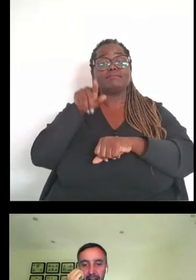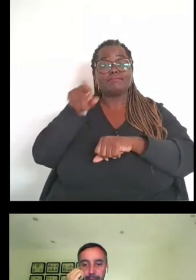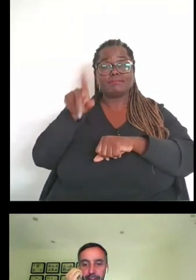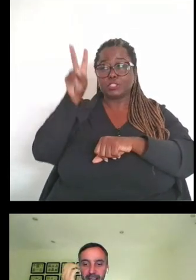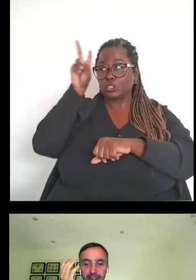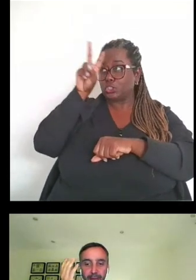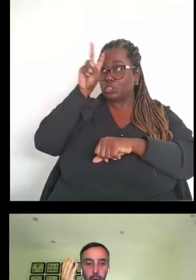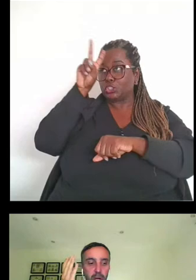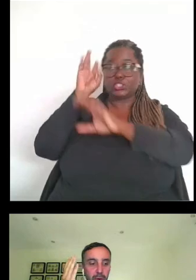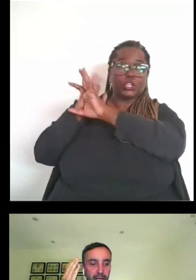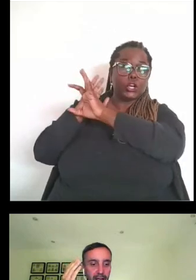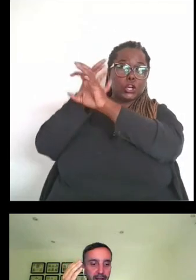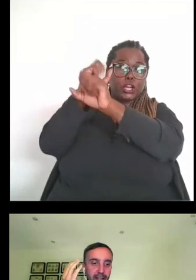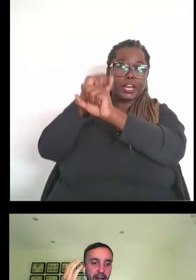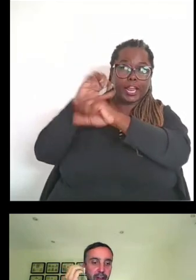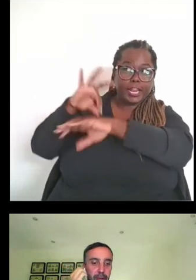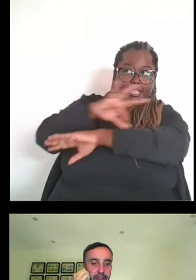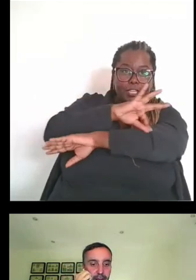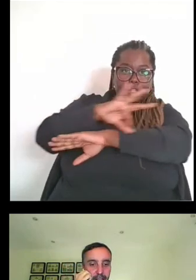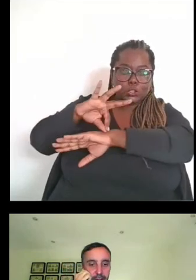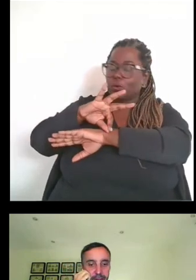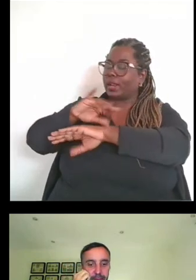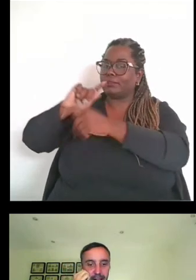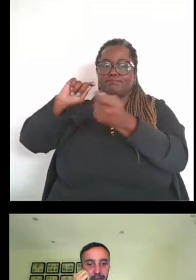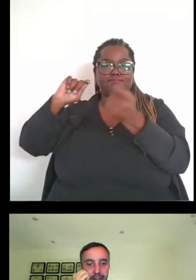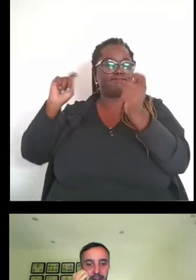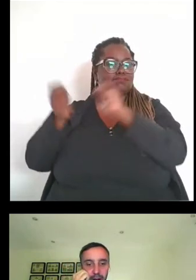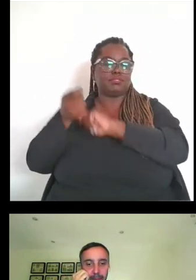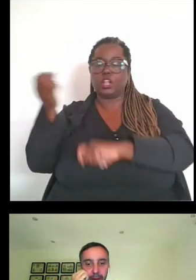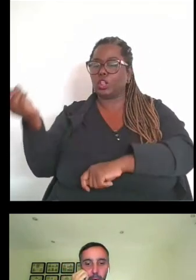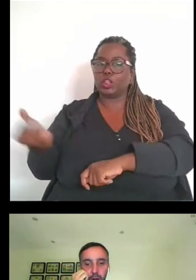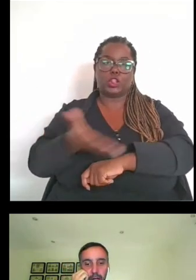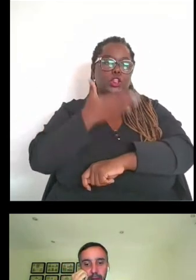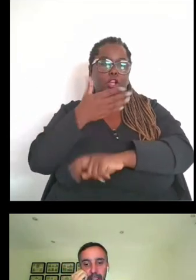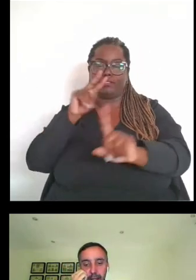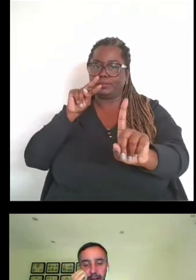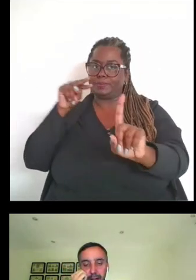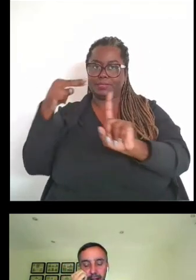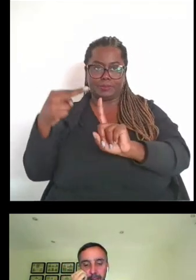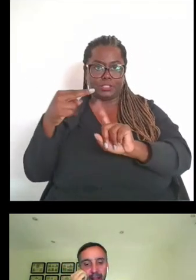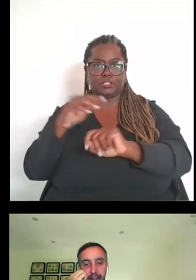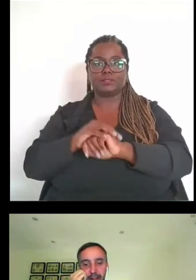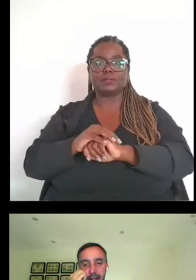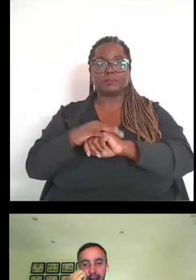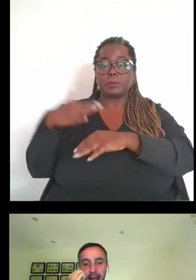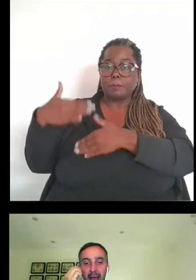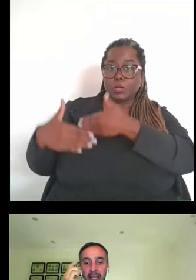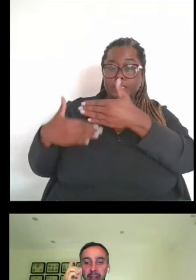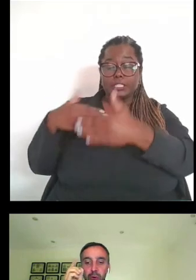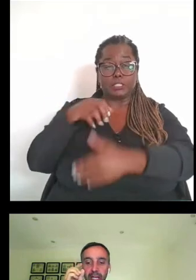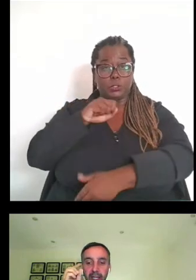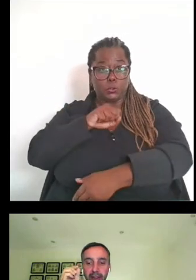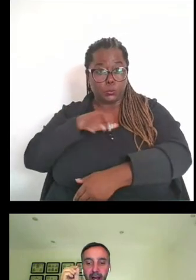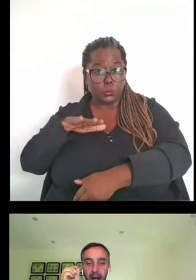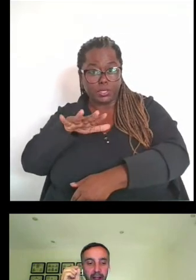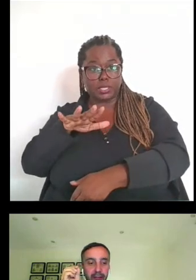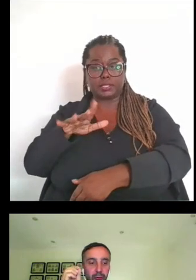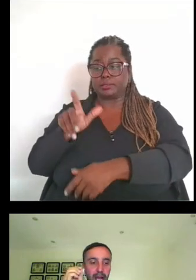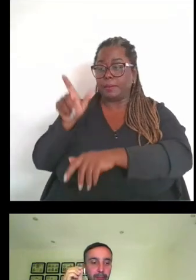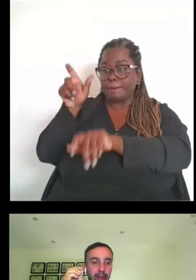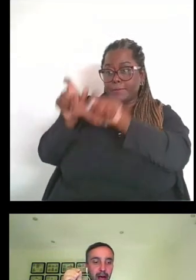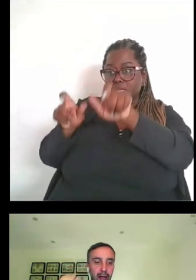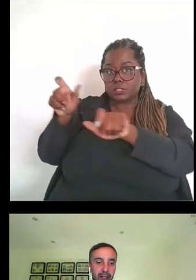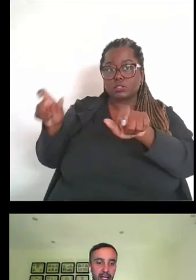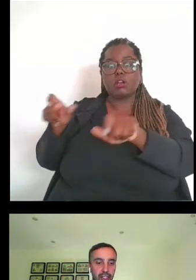in the process of querying as the anonymous actors themselves describe their work in metal method new readings